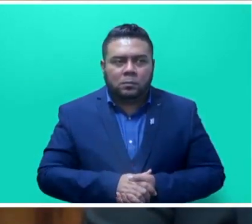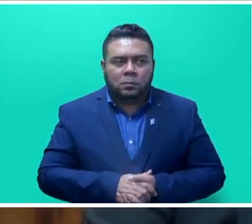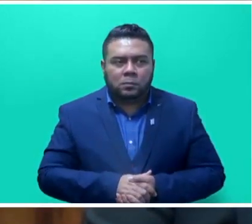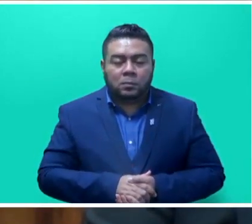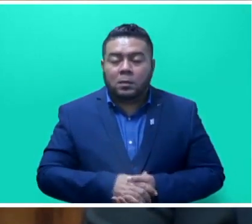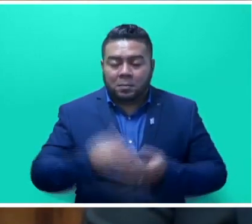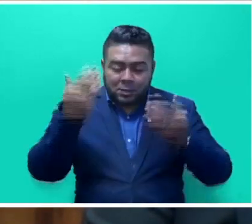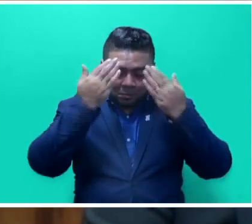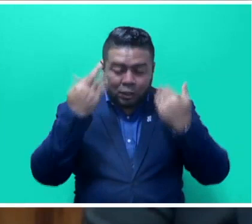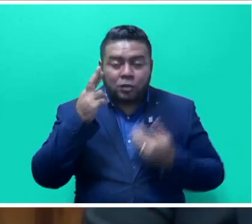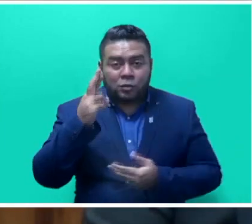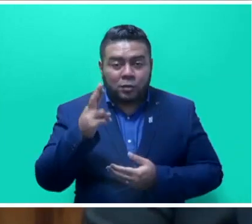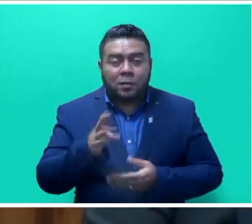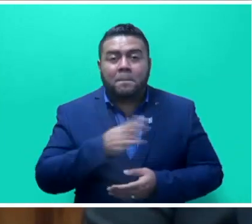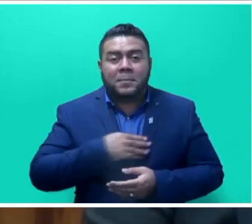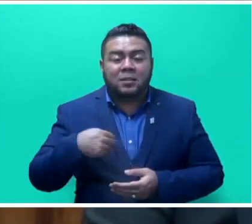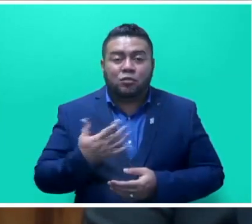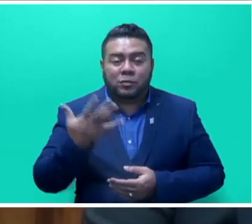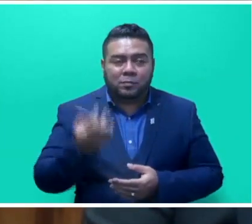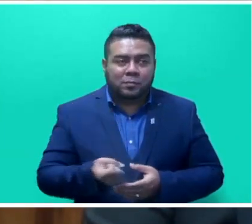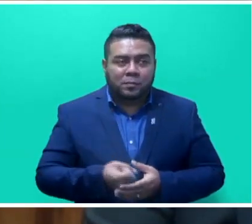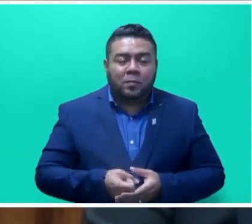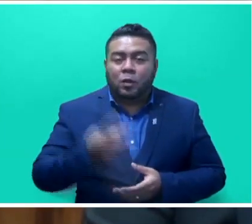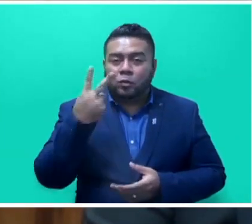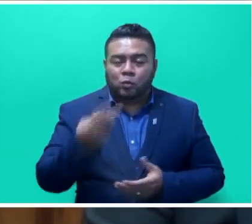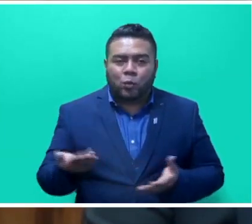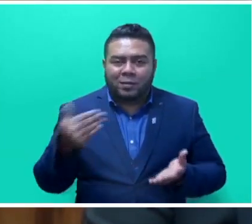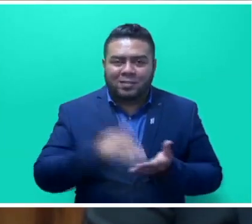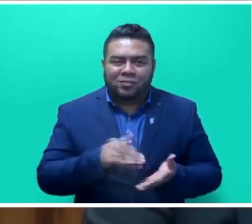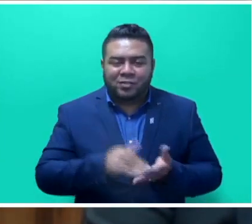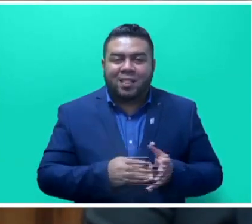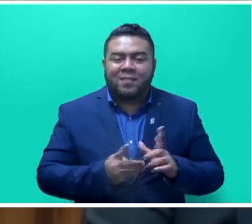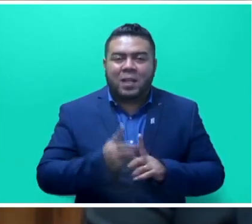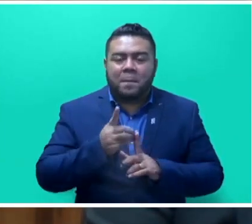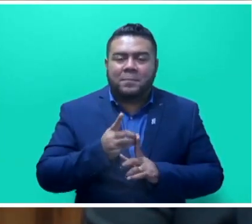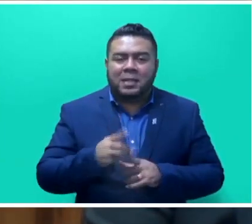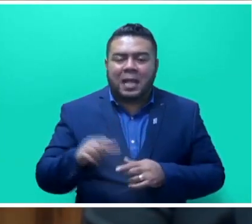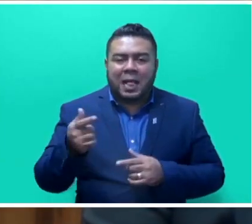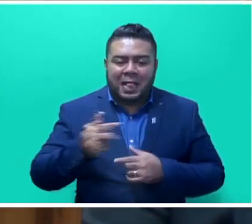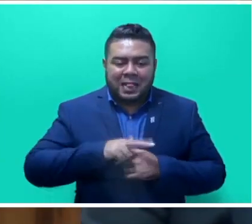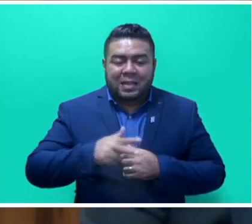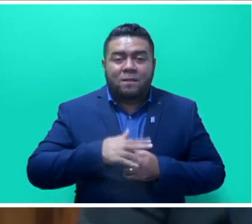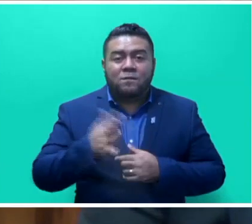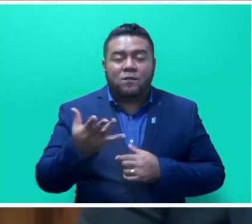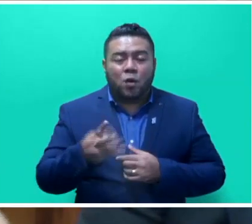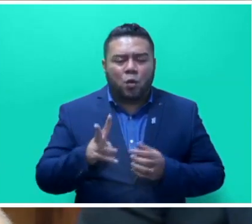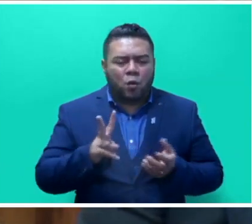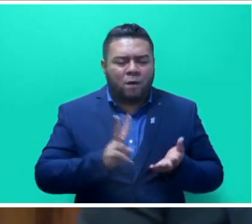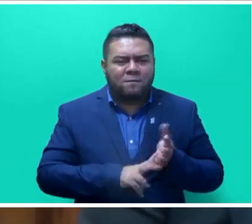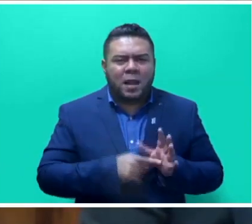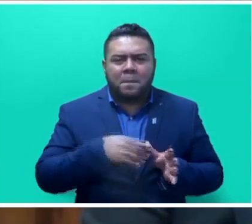Mr. Speaker, sir, the Ministry had acquired 2 additional development leases in the financial year for Valyamasima in